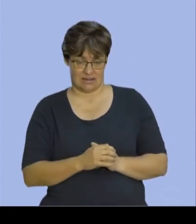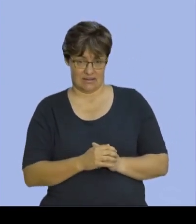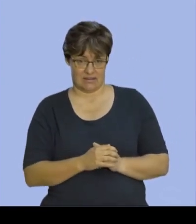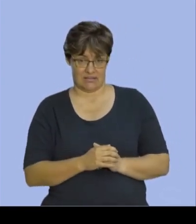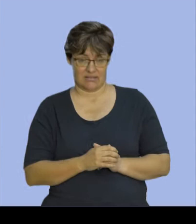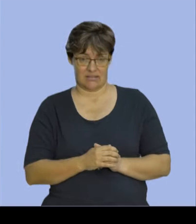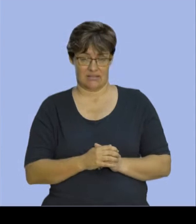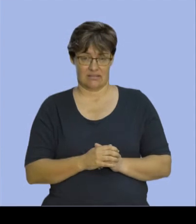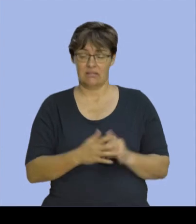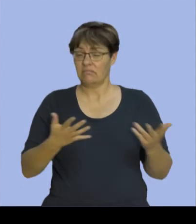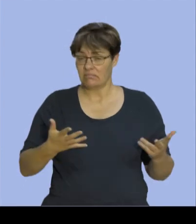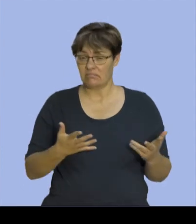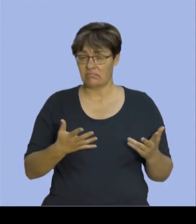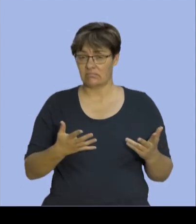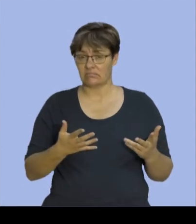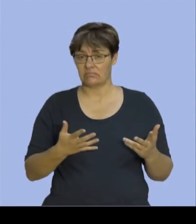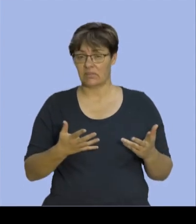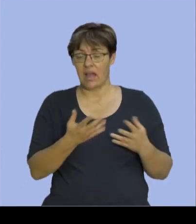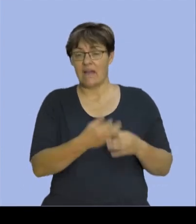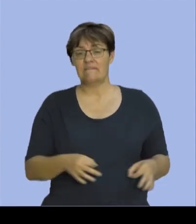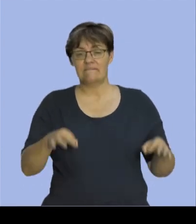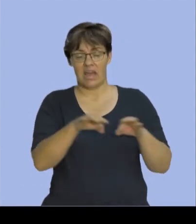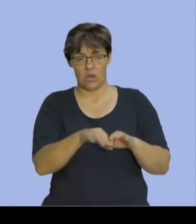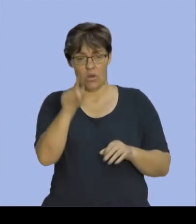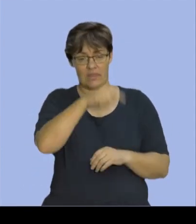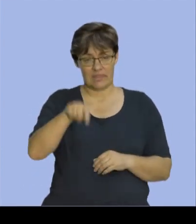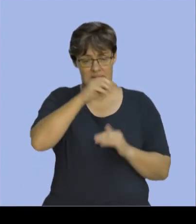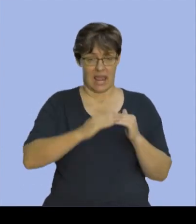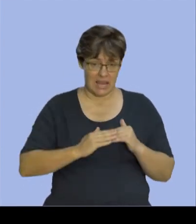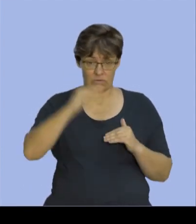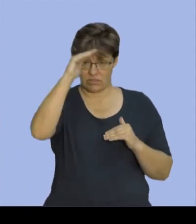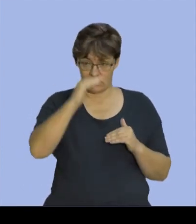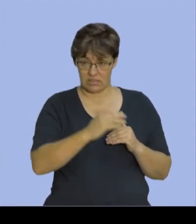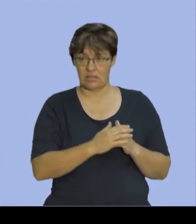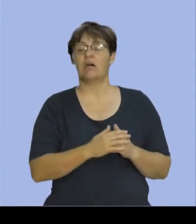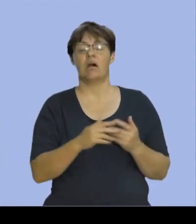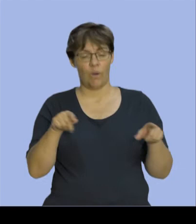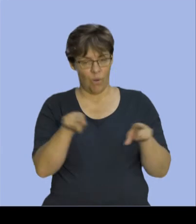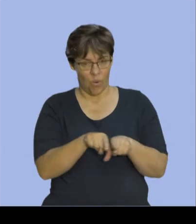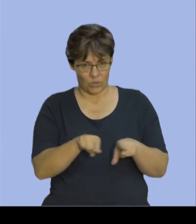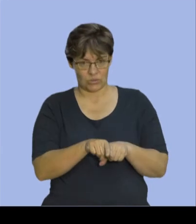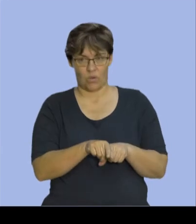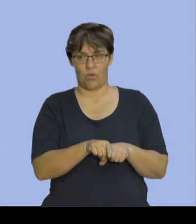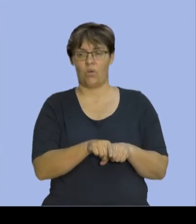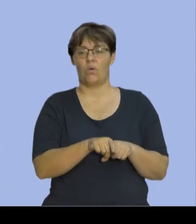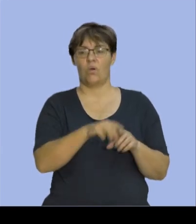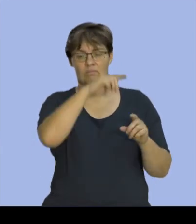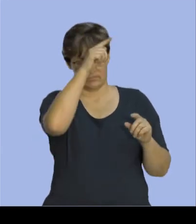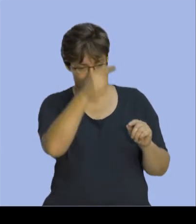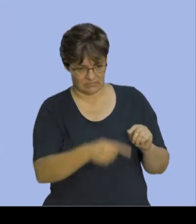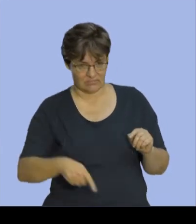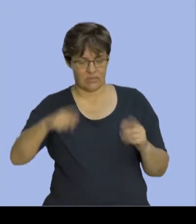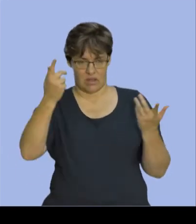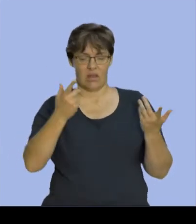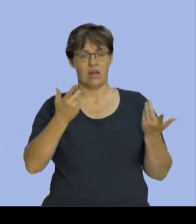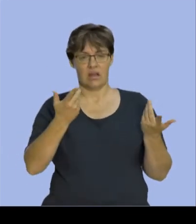sine. Therefore, if we increase the values of theta, you can see that it is also